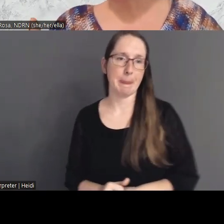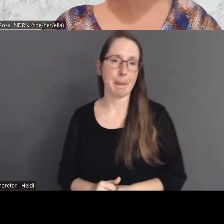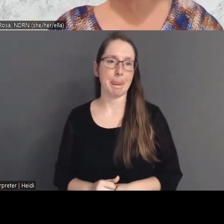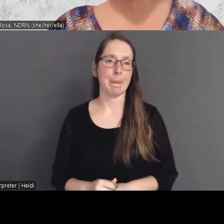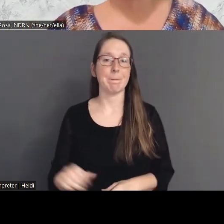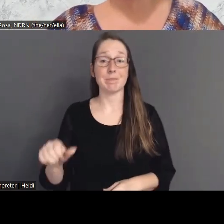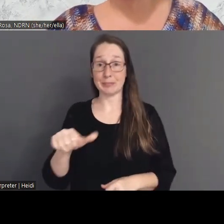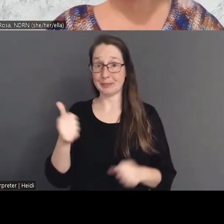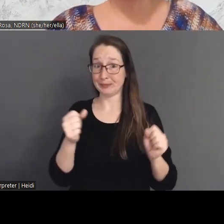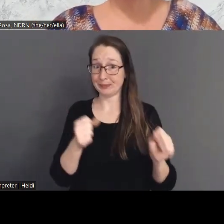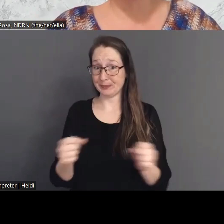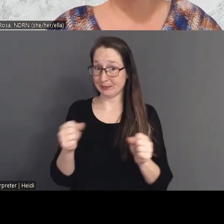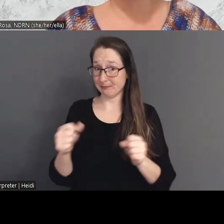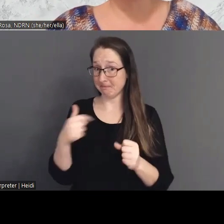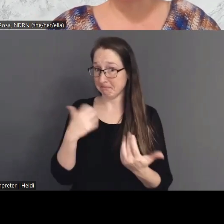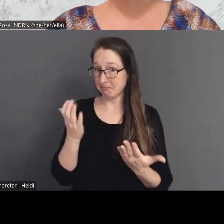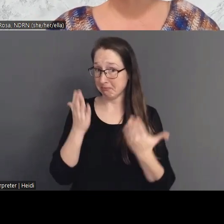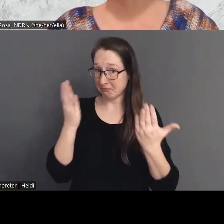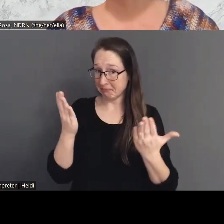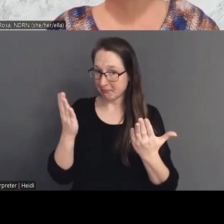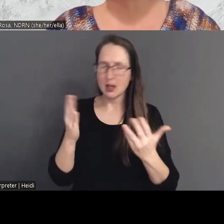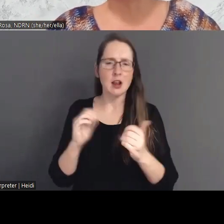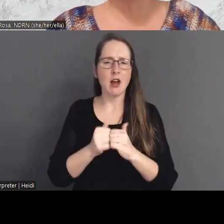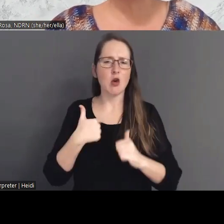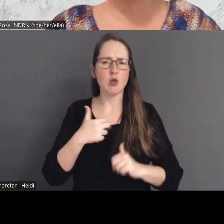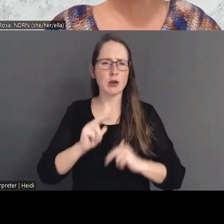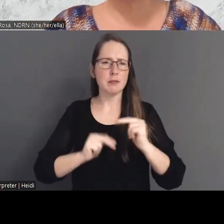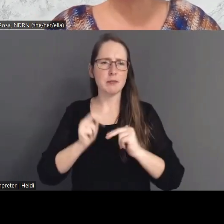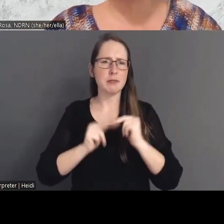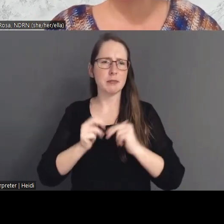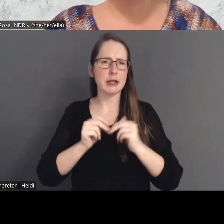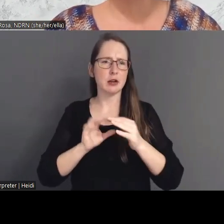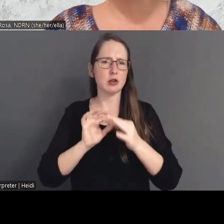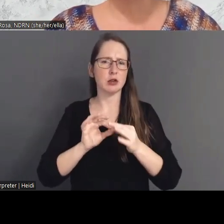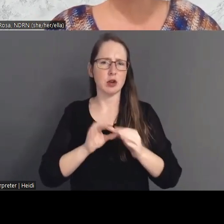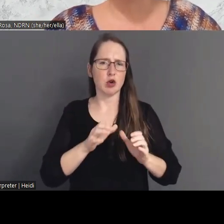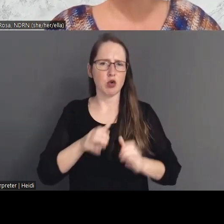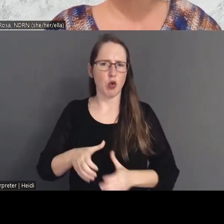Another strategy that I'm going to recommend is how we build coalitions.